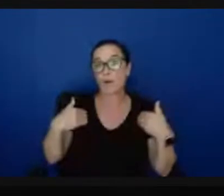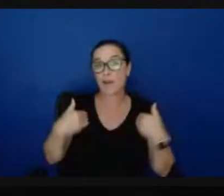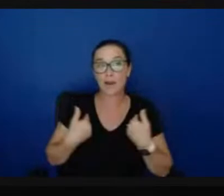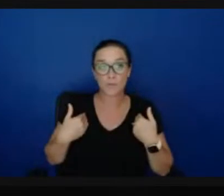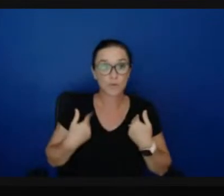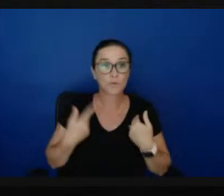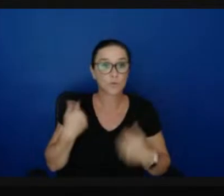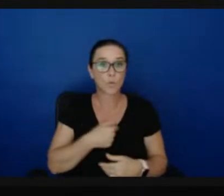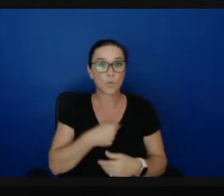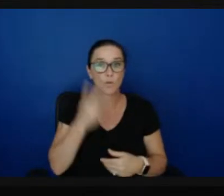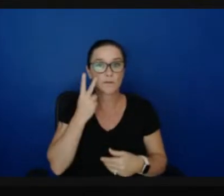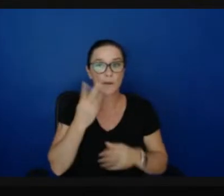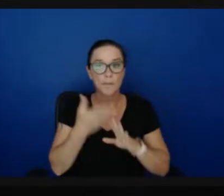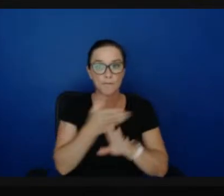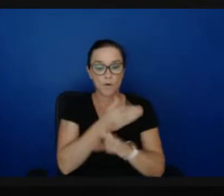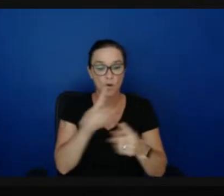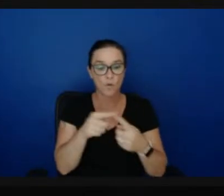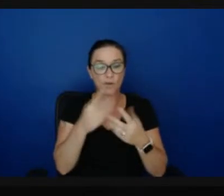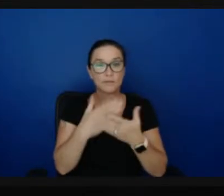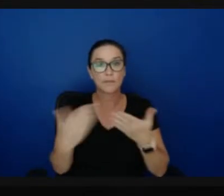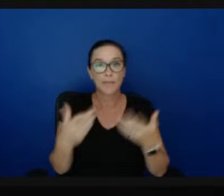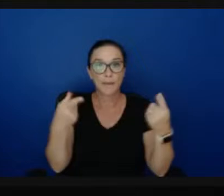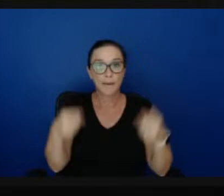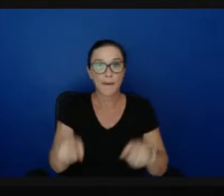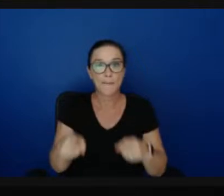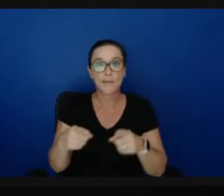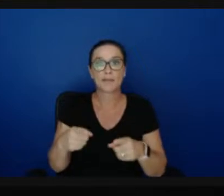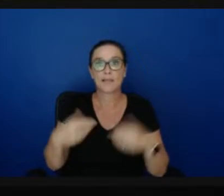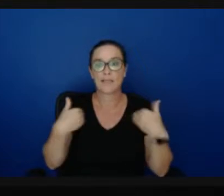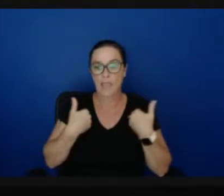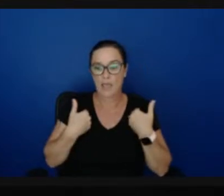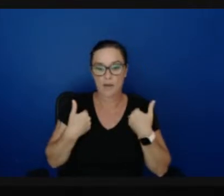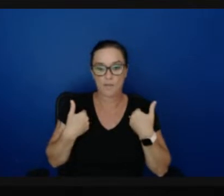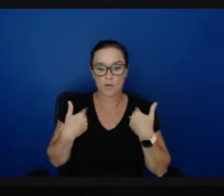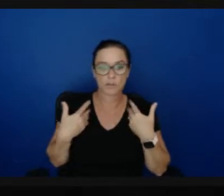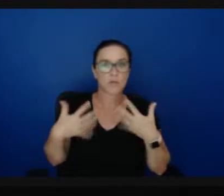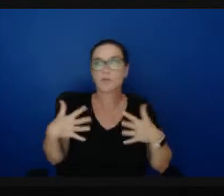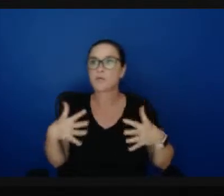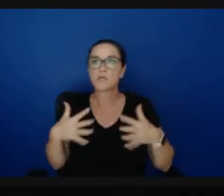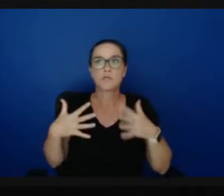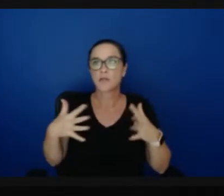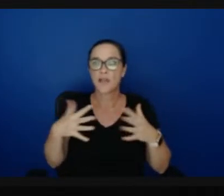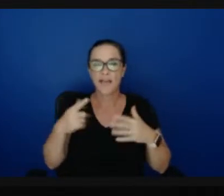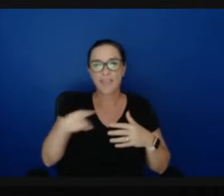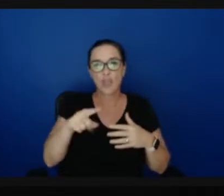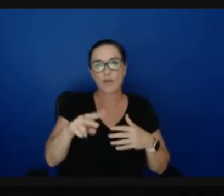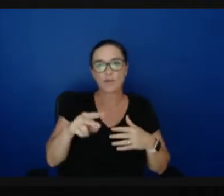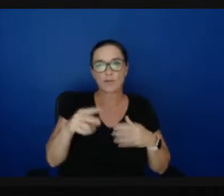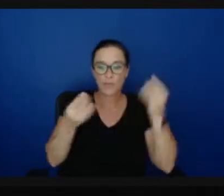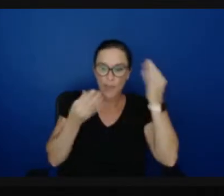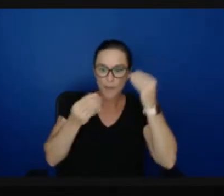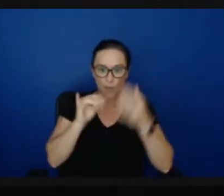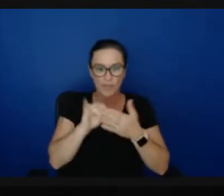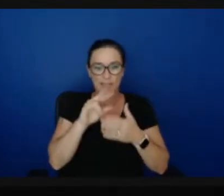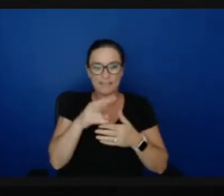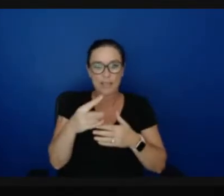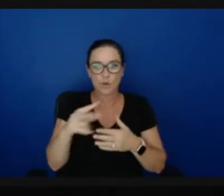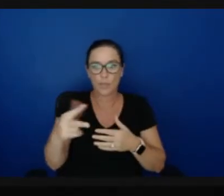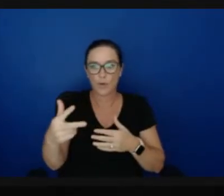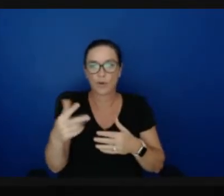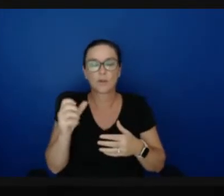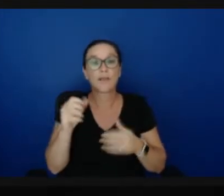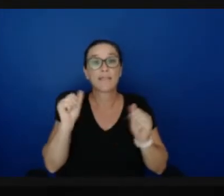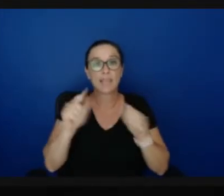we've seen before, when something happens, the animals get panicked too, and they're often a second or even third consideration. So they can run